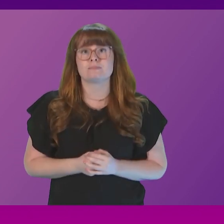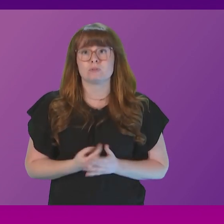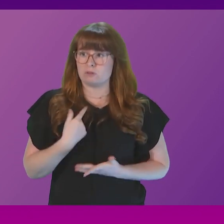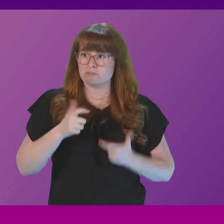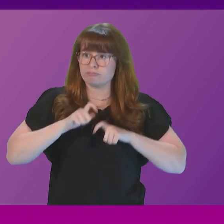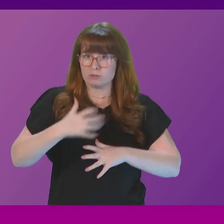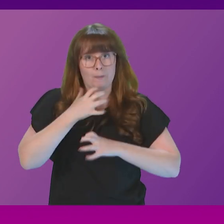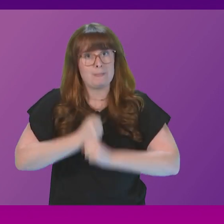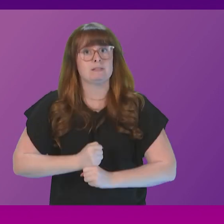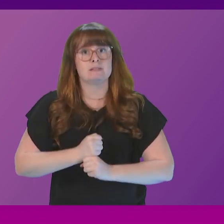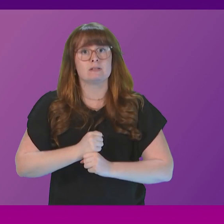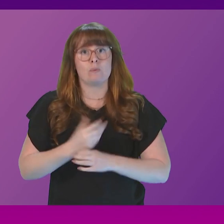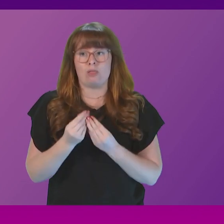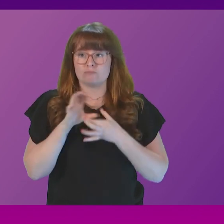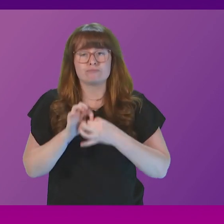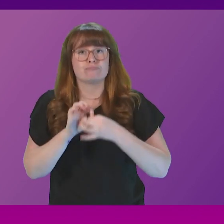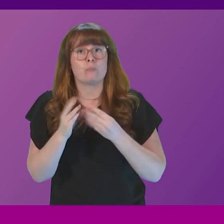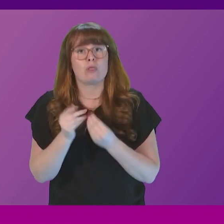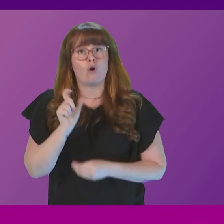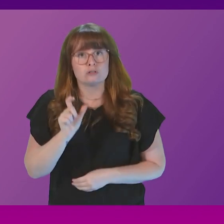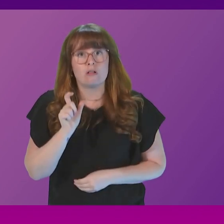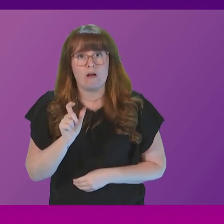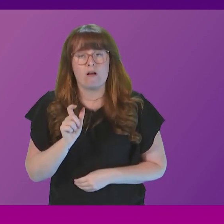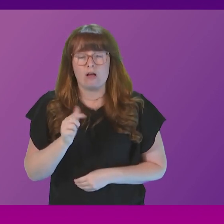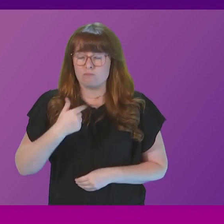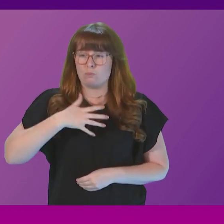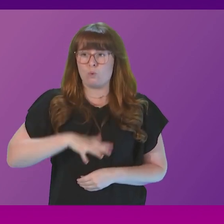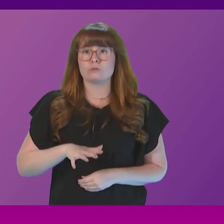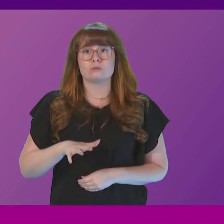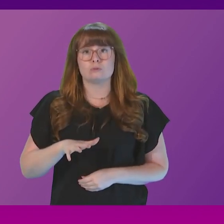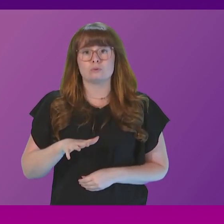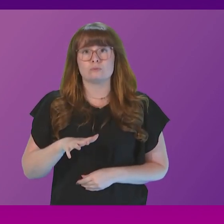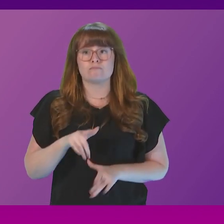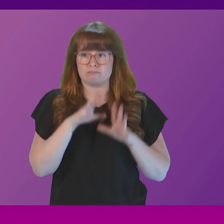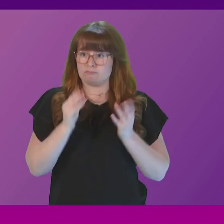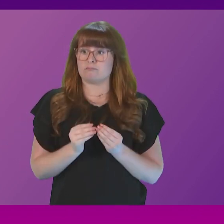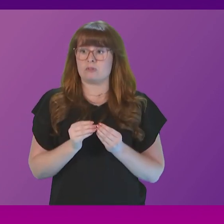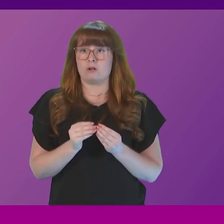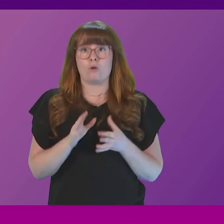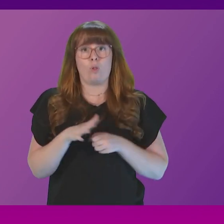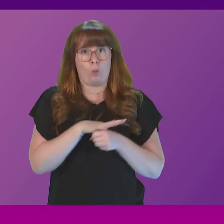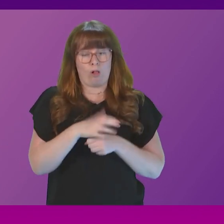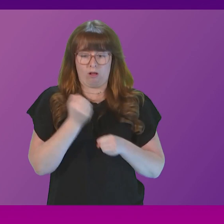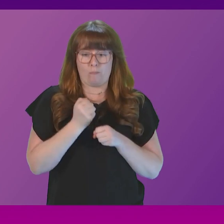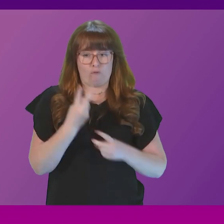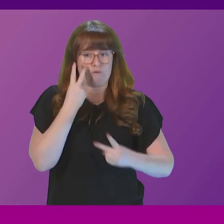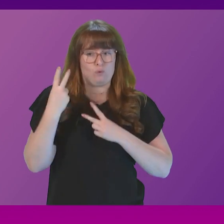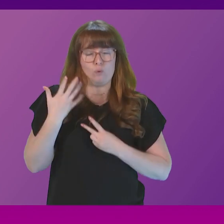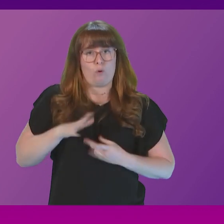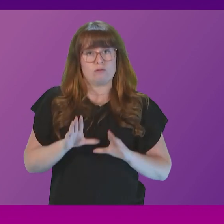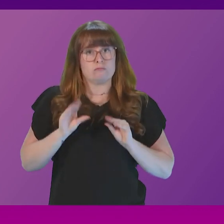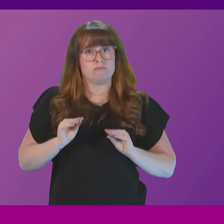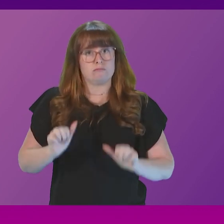committed with working with COSLA, and we want to also conclude that local government governance review within this parliament. We